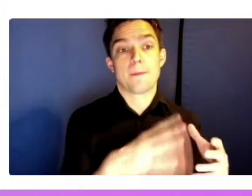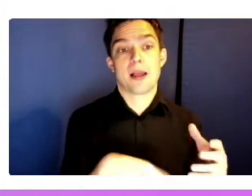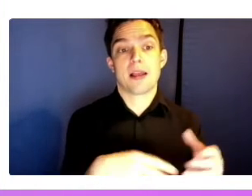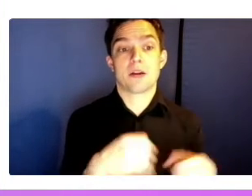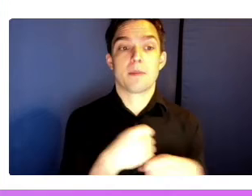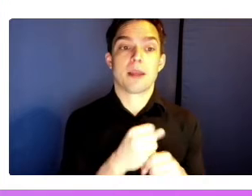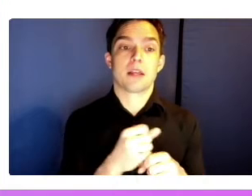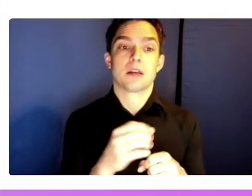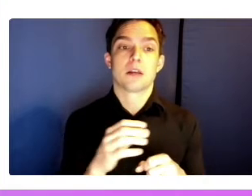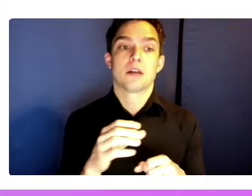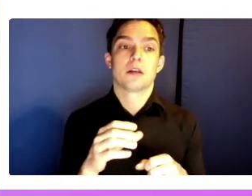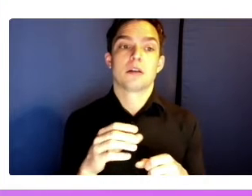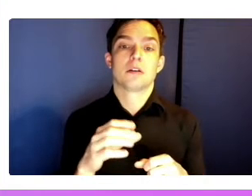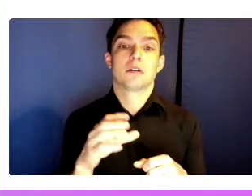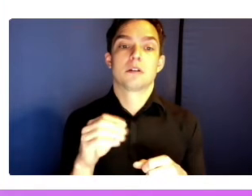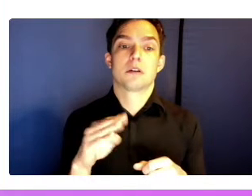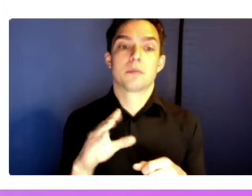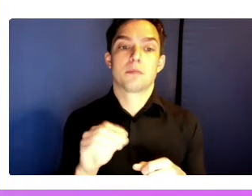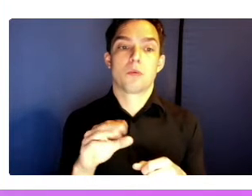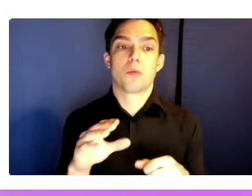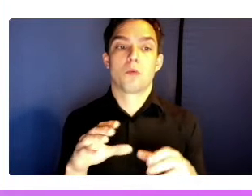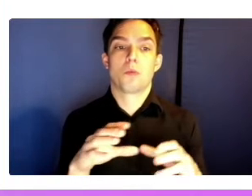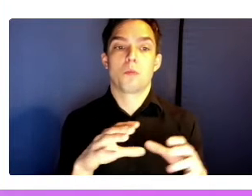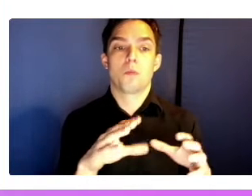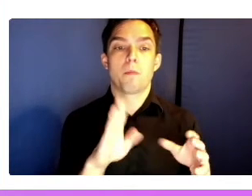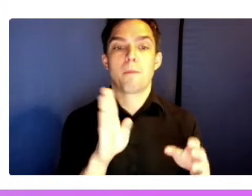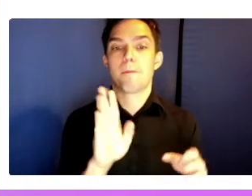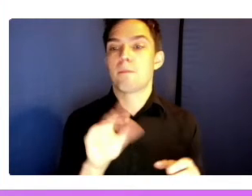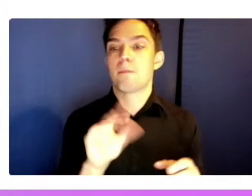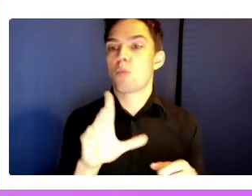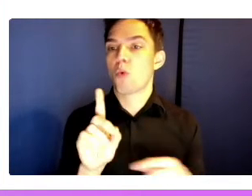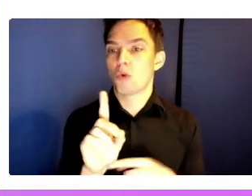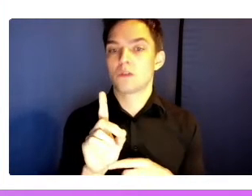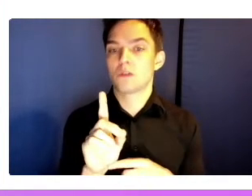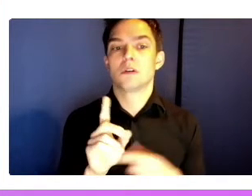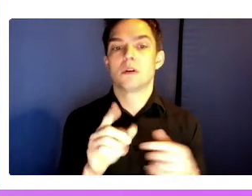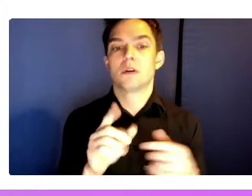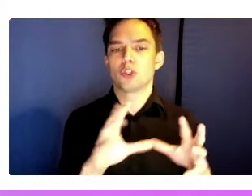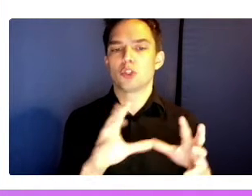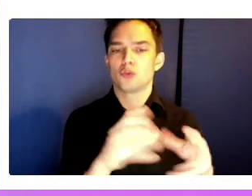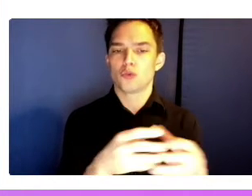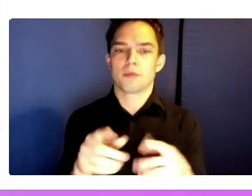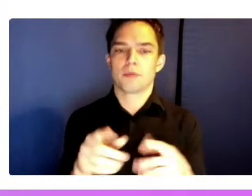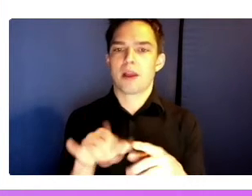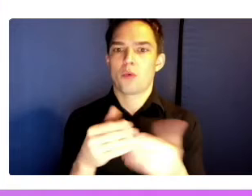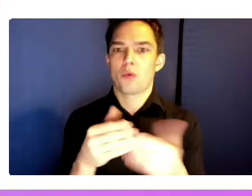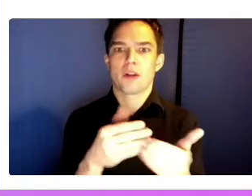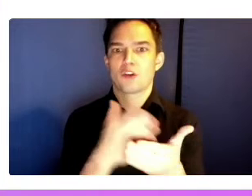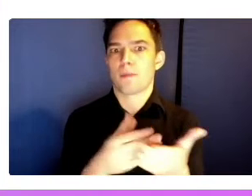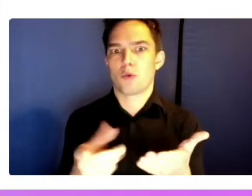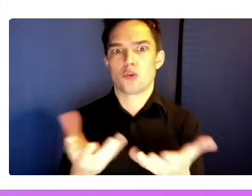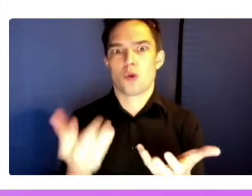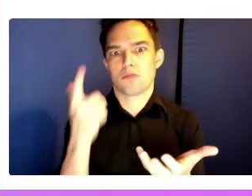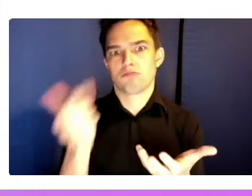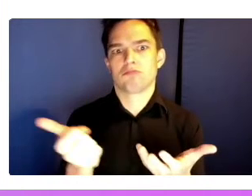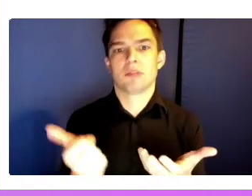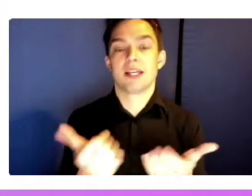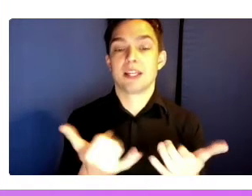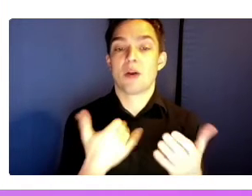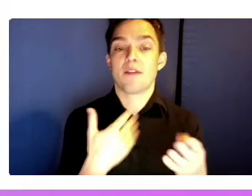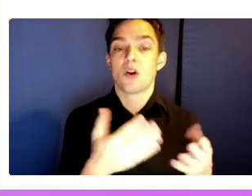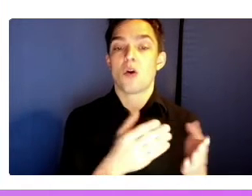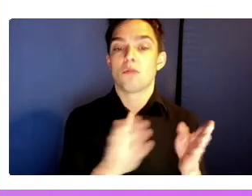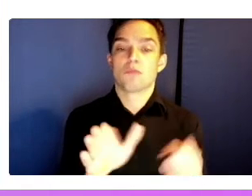Kanban boards, but you group them by whatever component you want. And now I have a whole